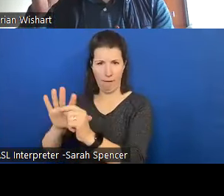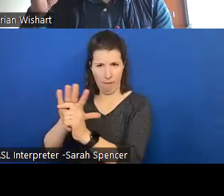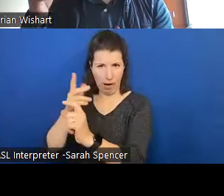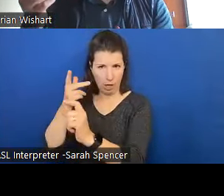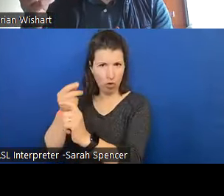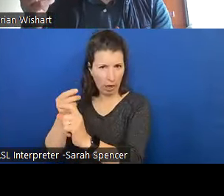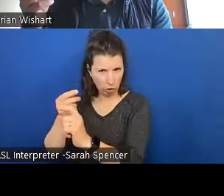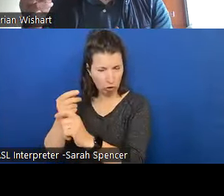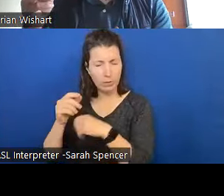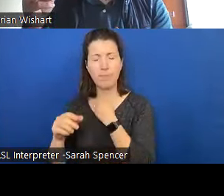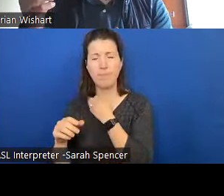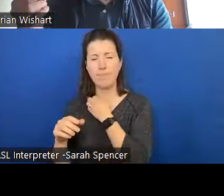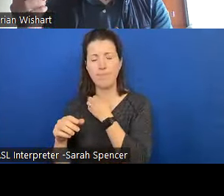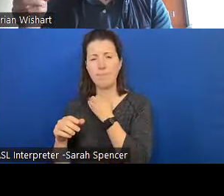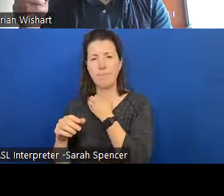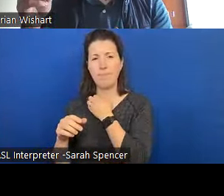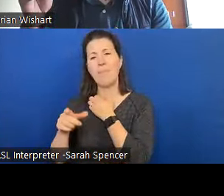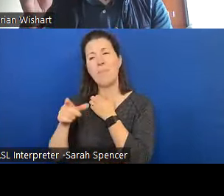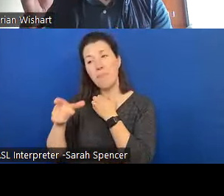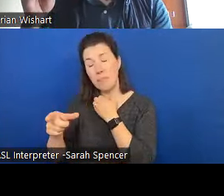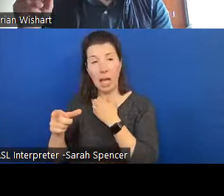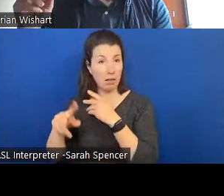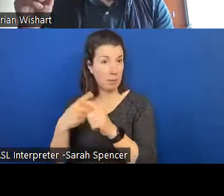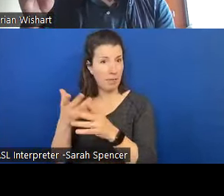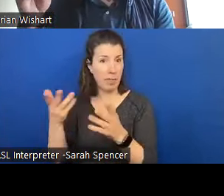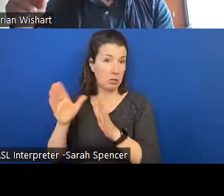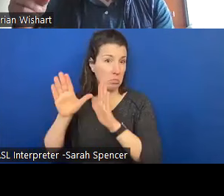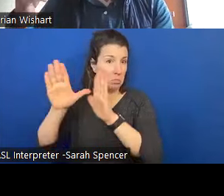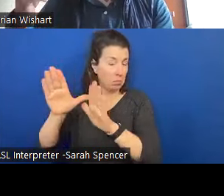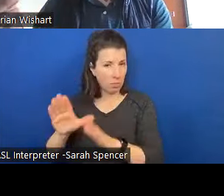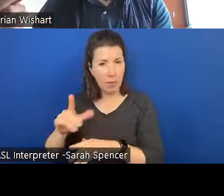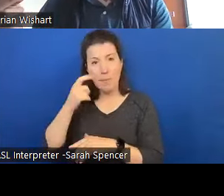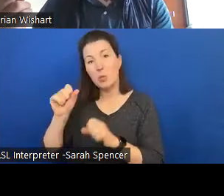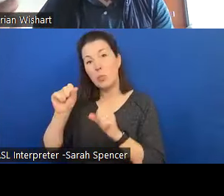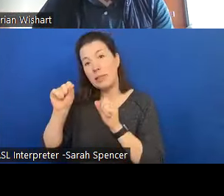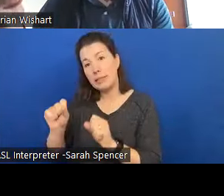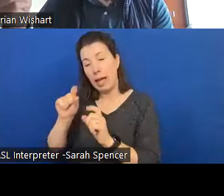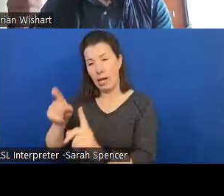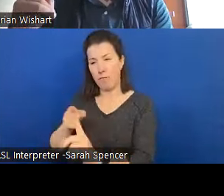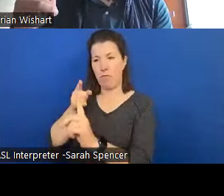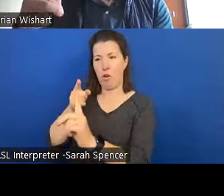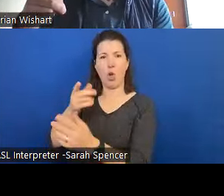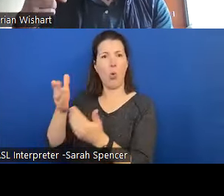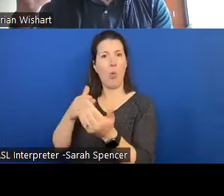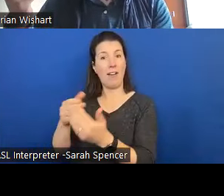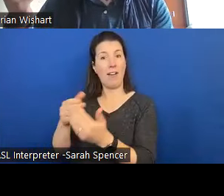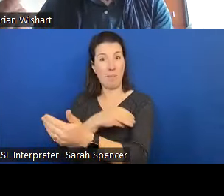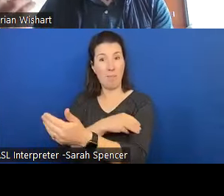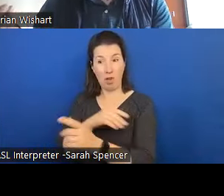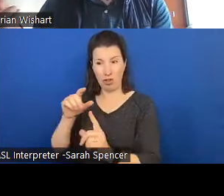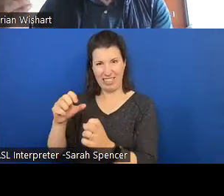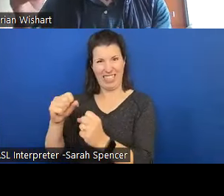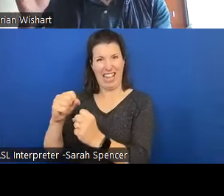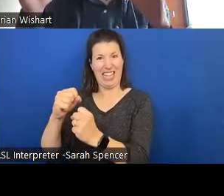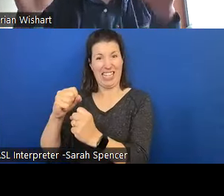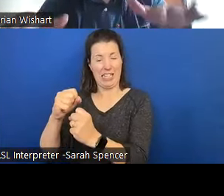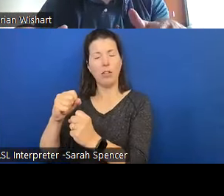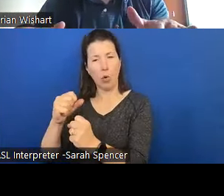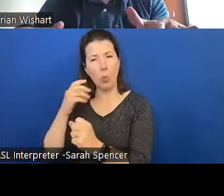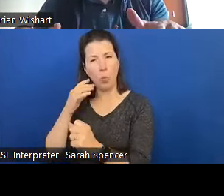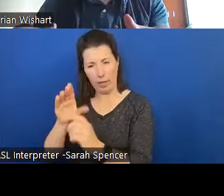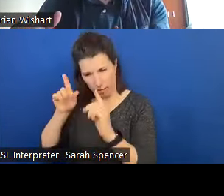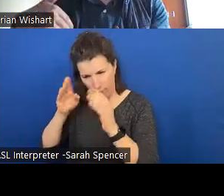And so these types of things are wonderful because we can target exactly whatever muscle is tight. And if it's one muscle that's